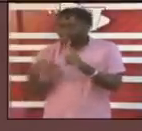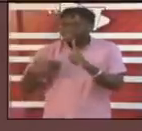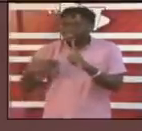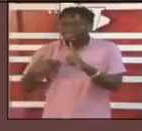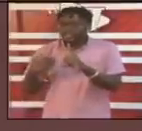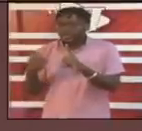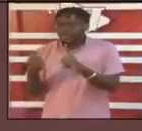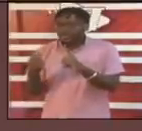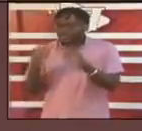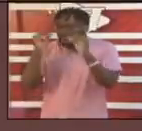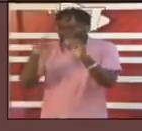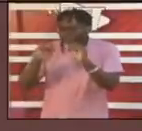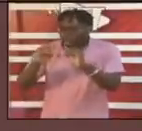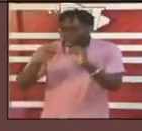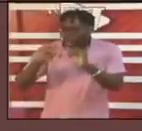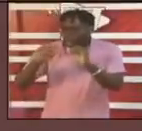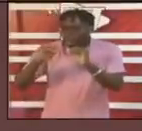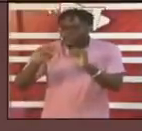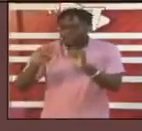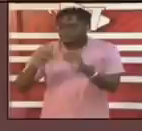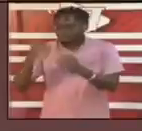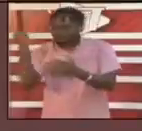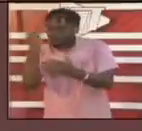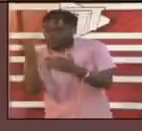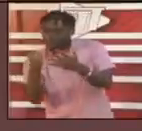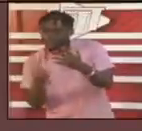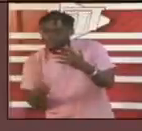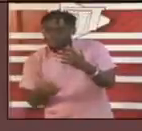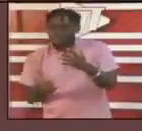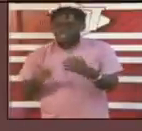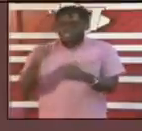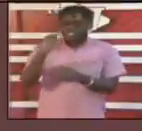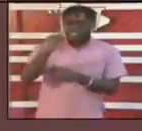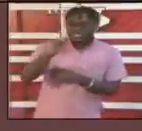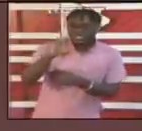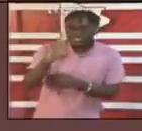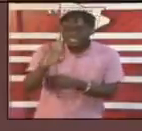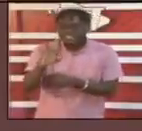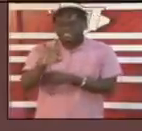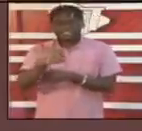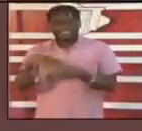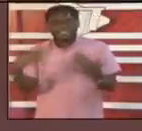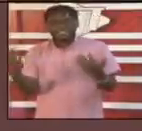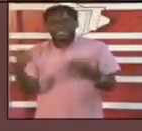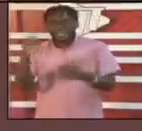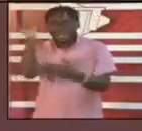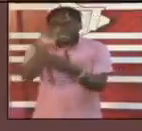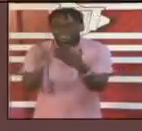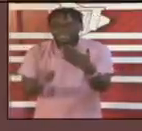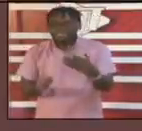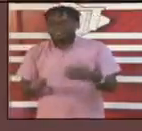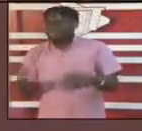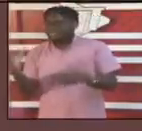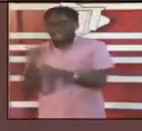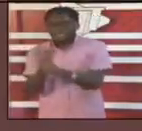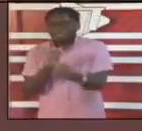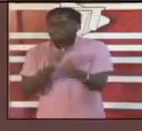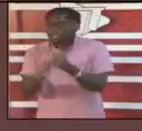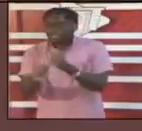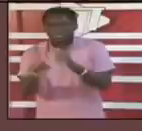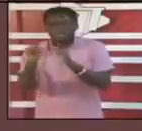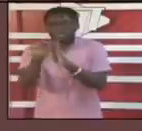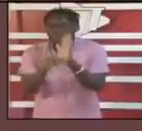him to do technical drawing. He said, "Sir, I did not leave school with any passes, but because of